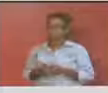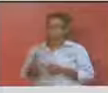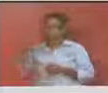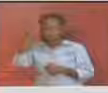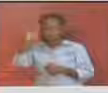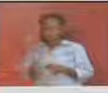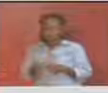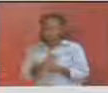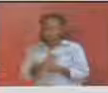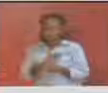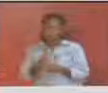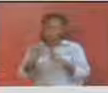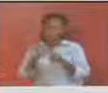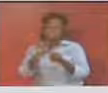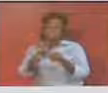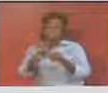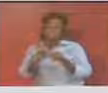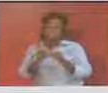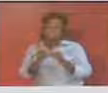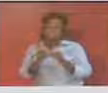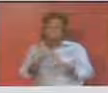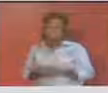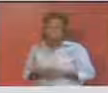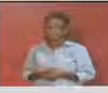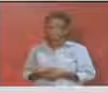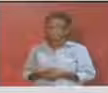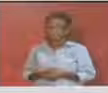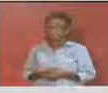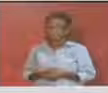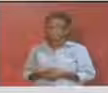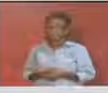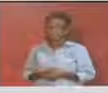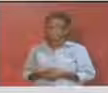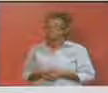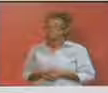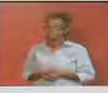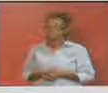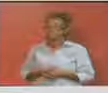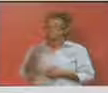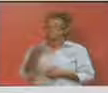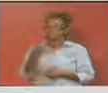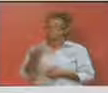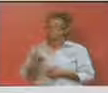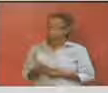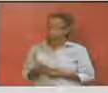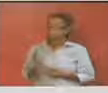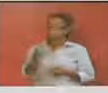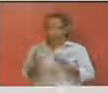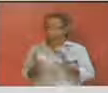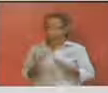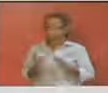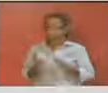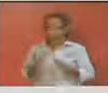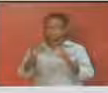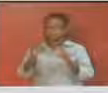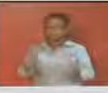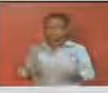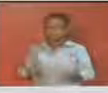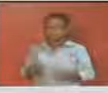have to get that. The other thing you asked about was transmission, the impact of vaccines on transmission.